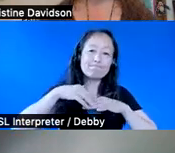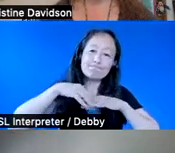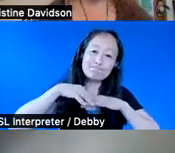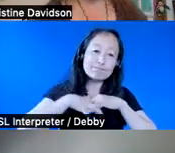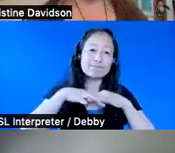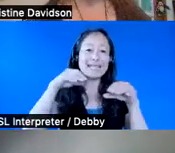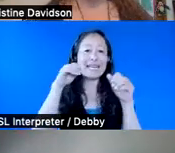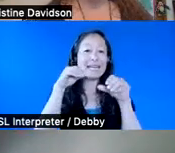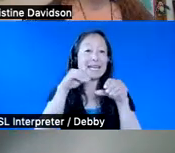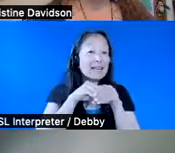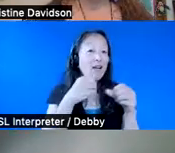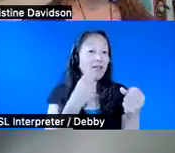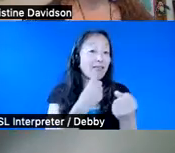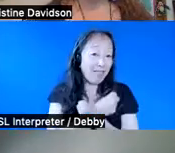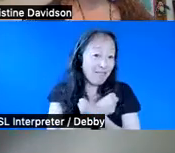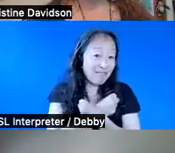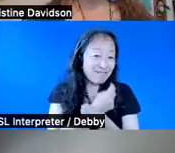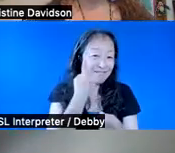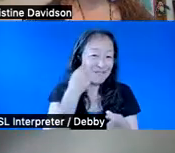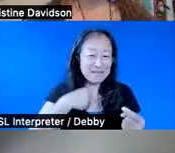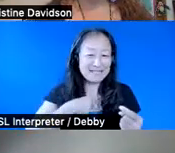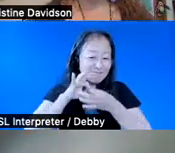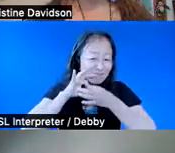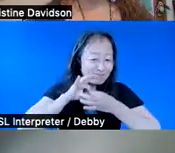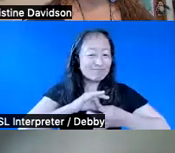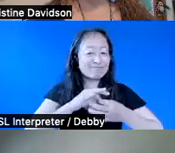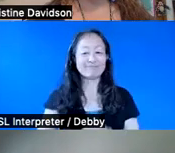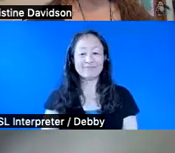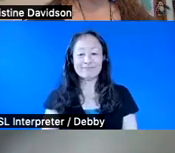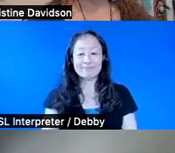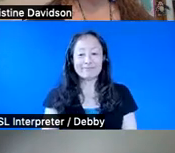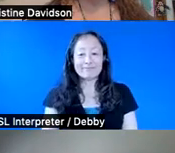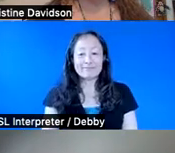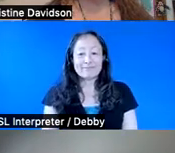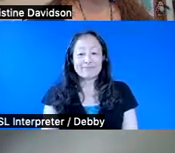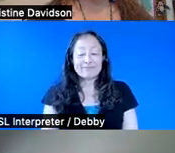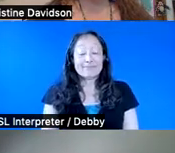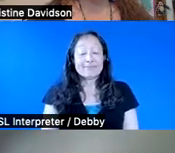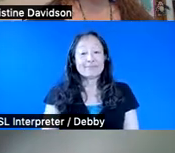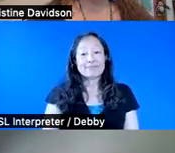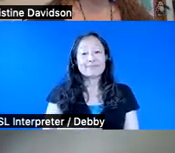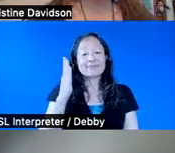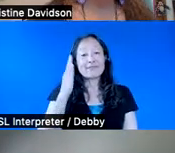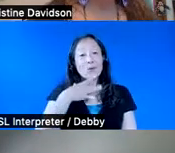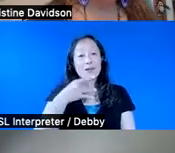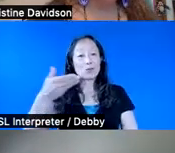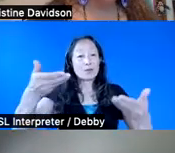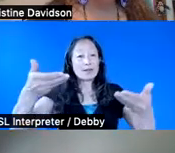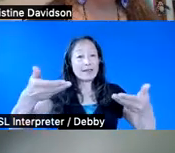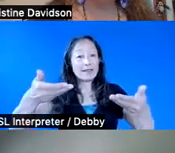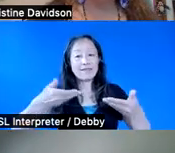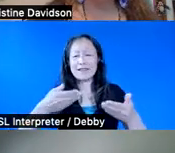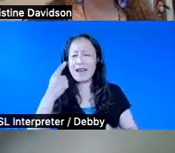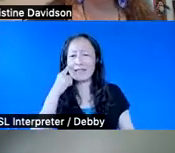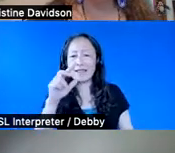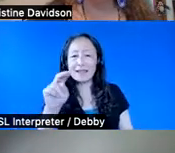okay? And then I would like to invite, I don't think Nicole